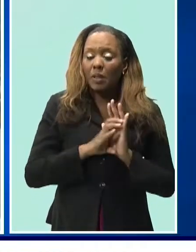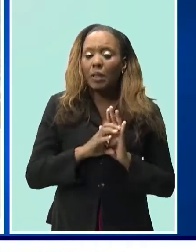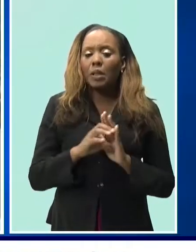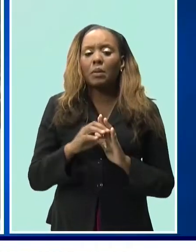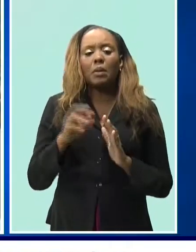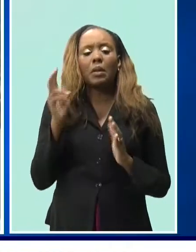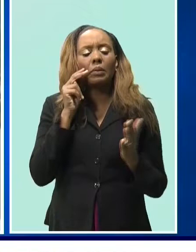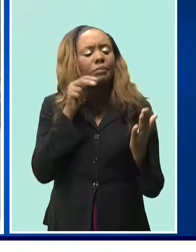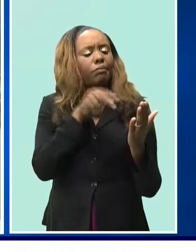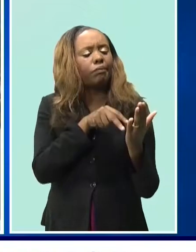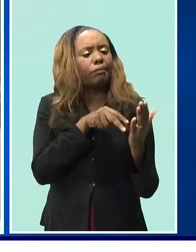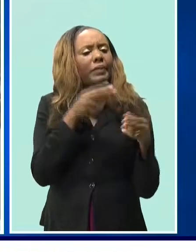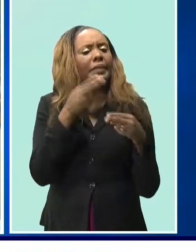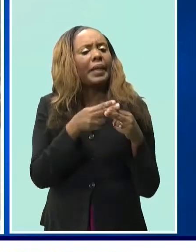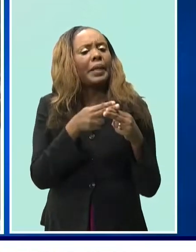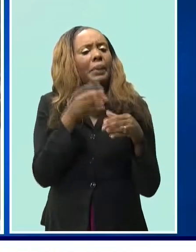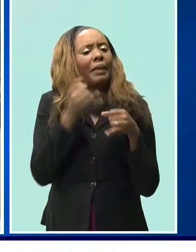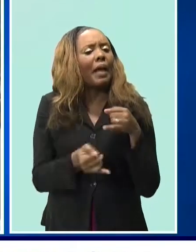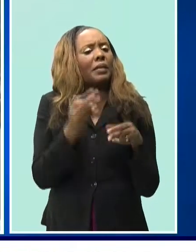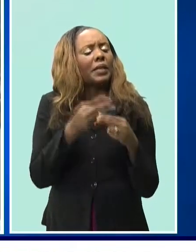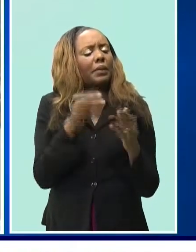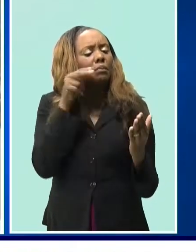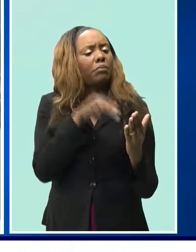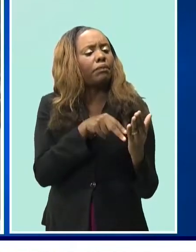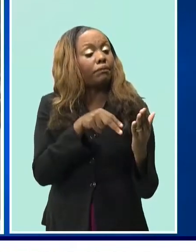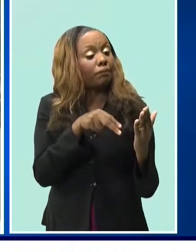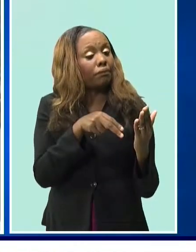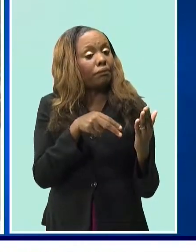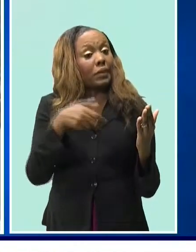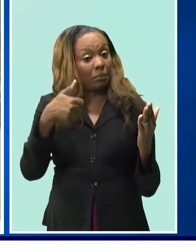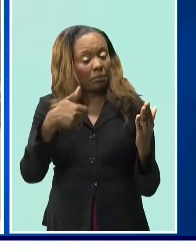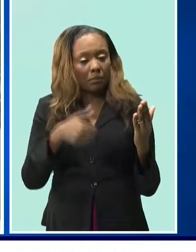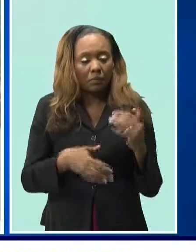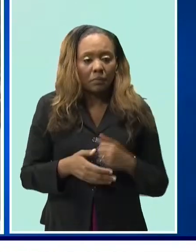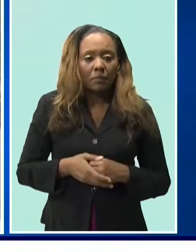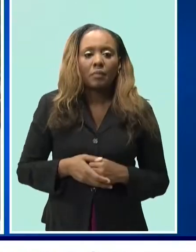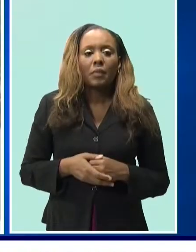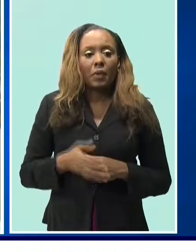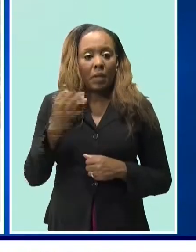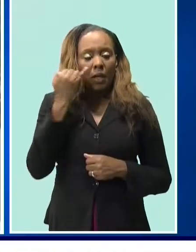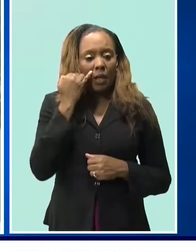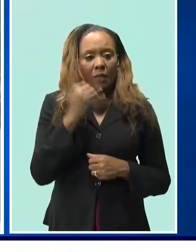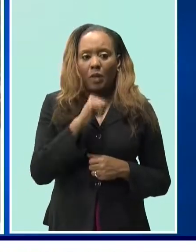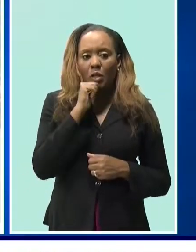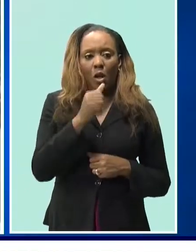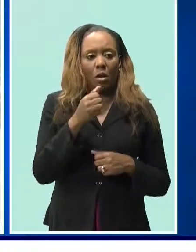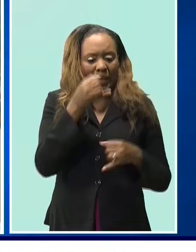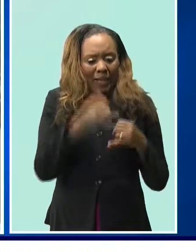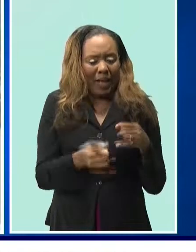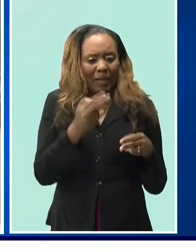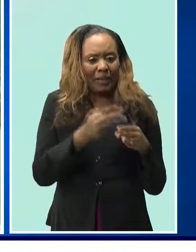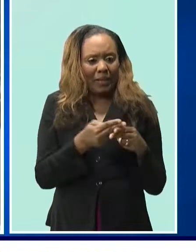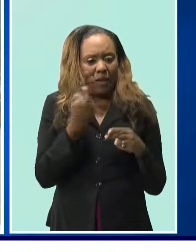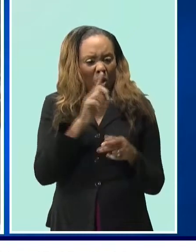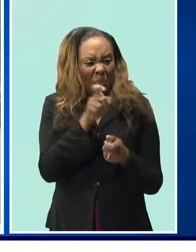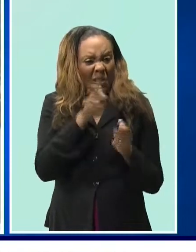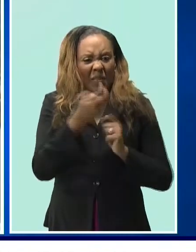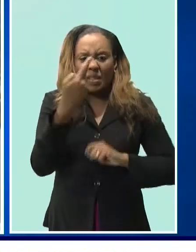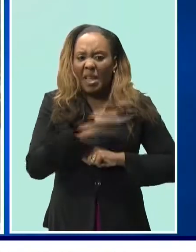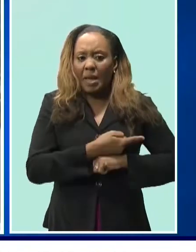to legitimize the fact that that person is within the surname grouping that is eligible for shopping on that particular